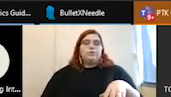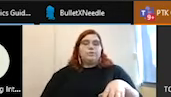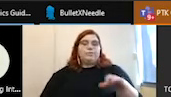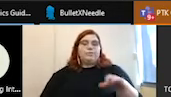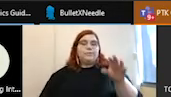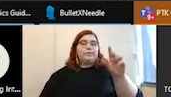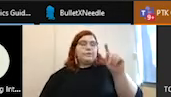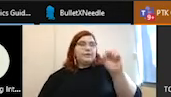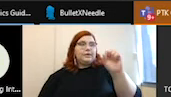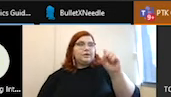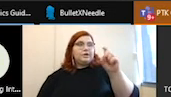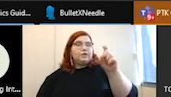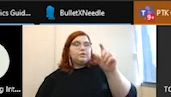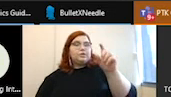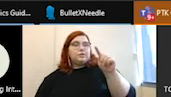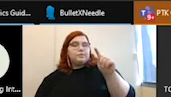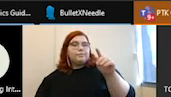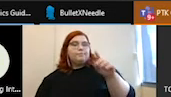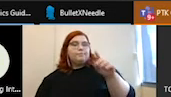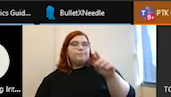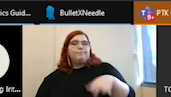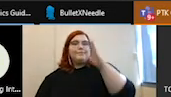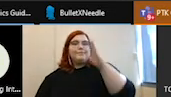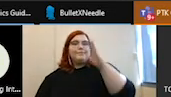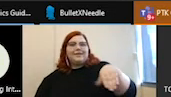style